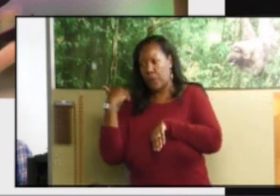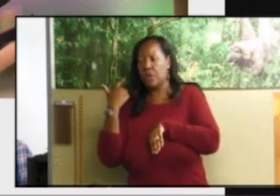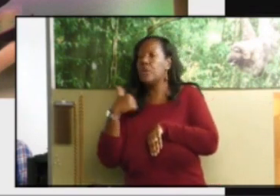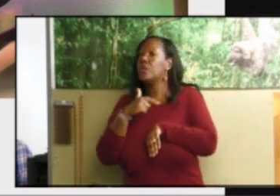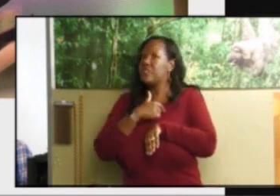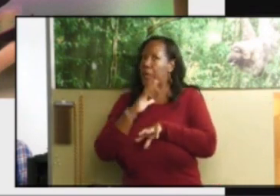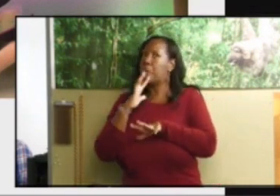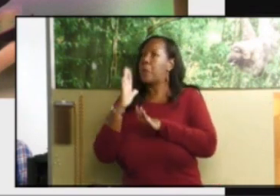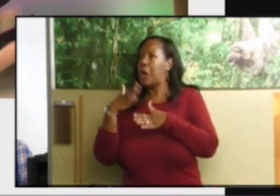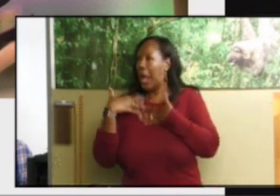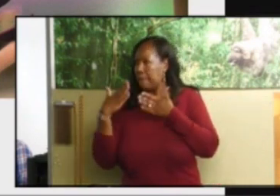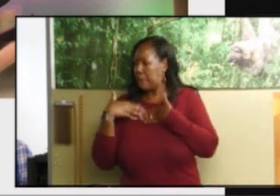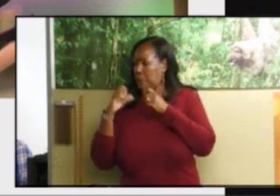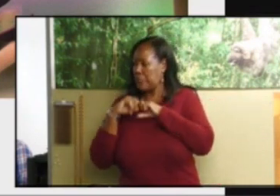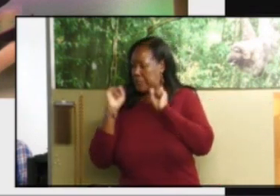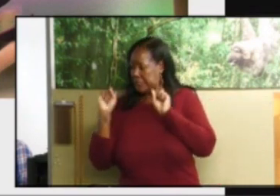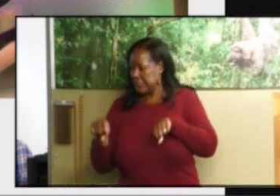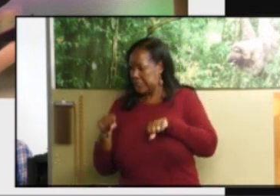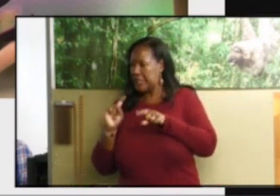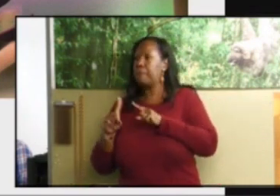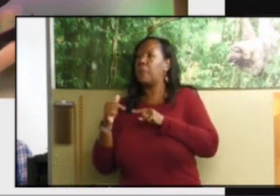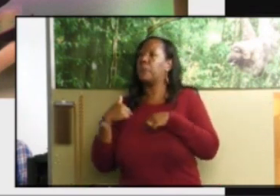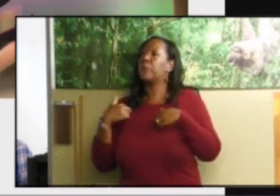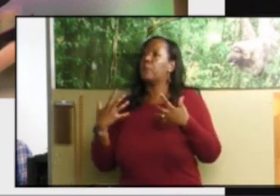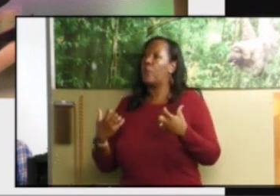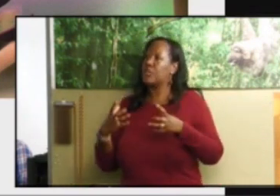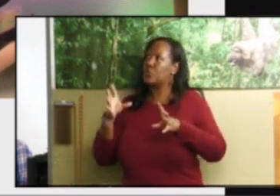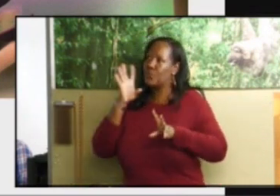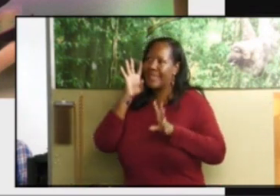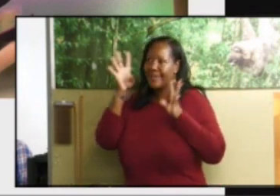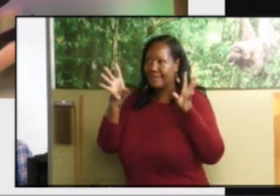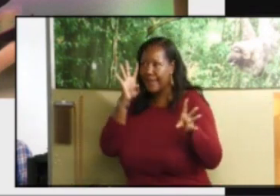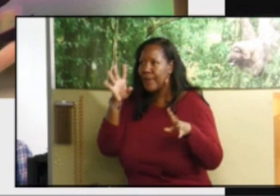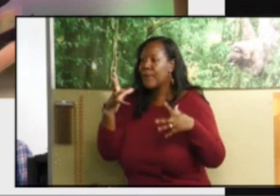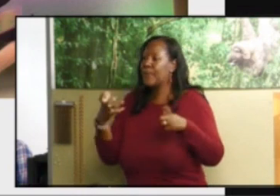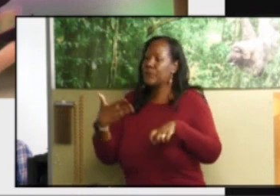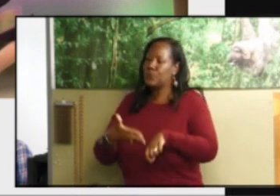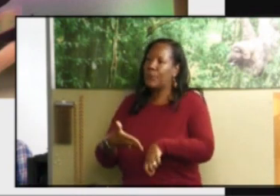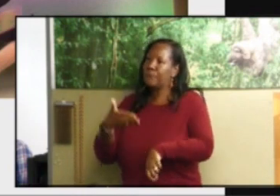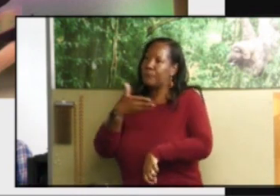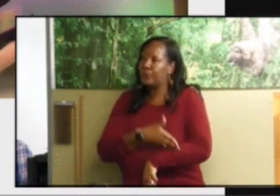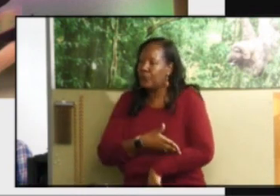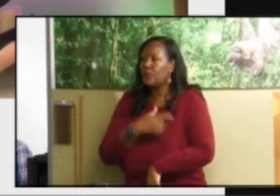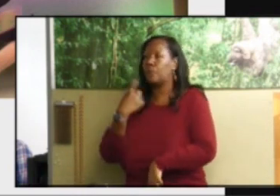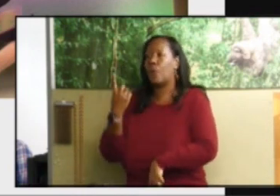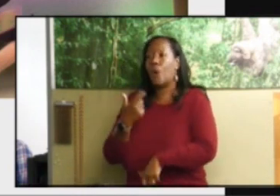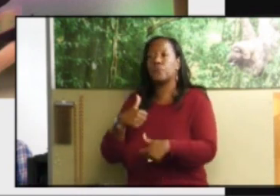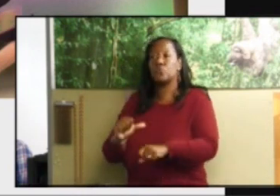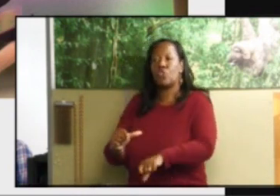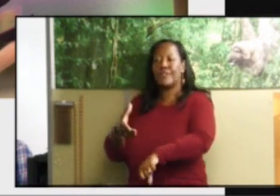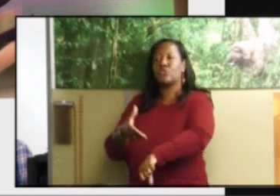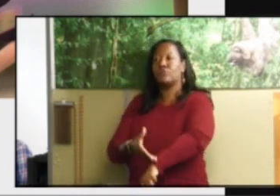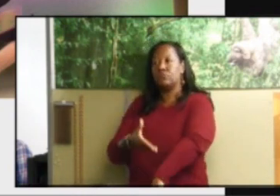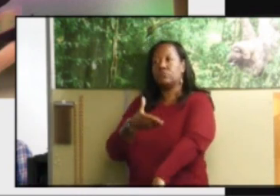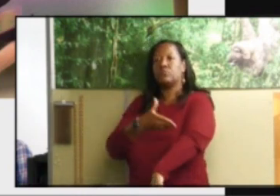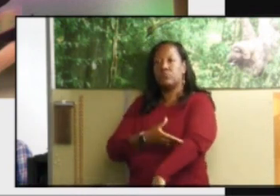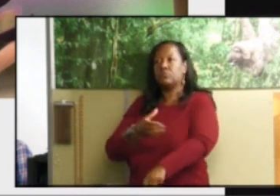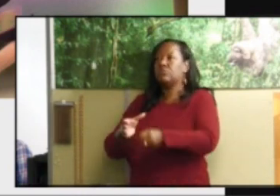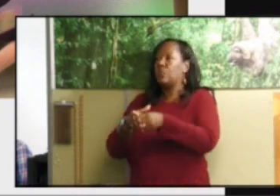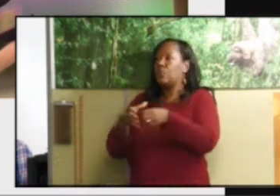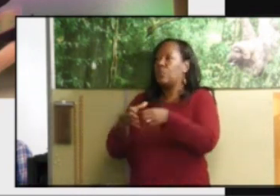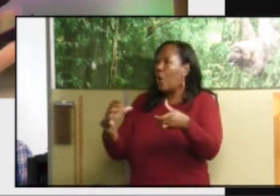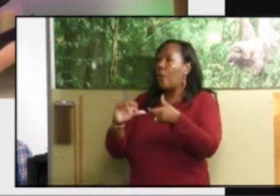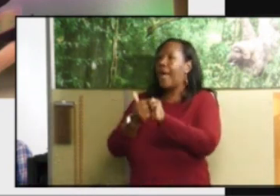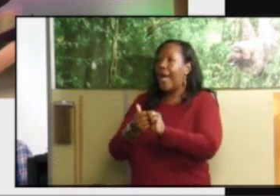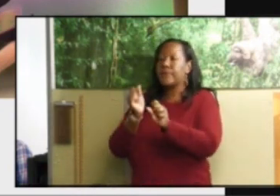with the system, but also looking to innovate and improve on how everything goes together, always learning, always growing, how we can make it more